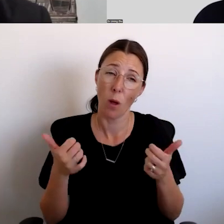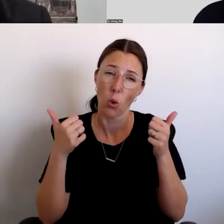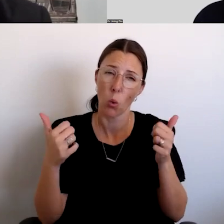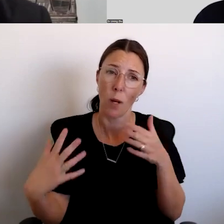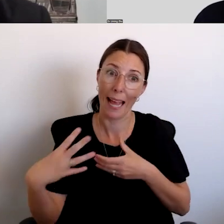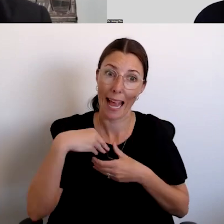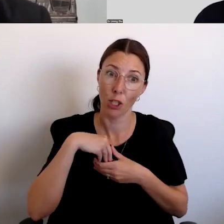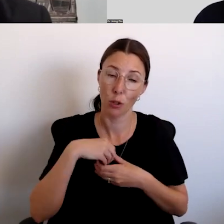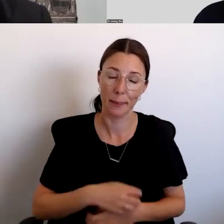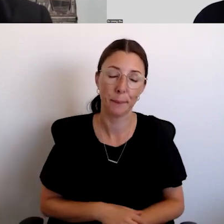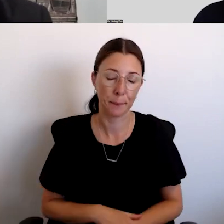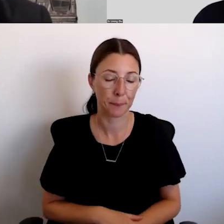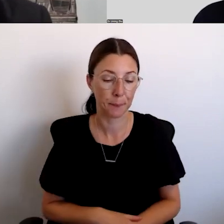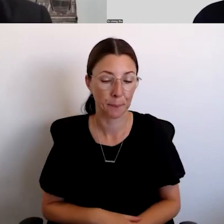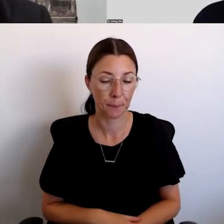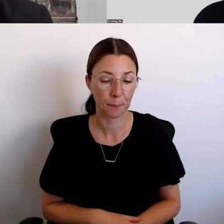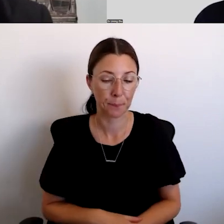this session today.